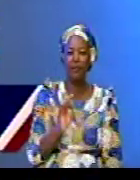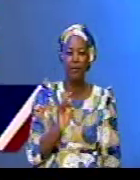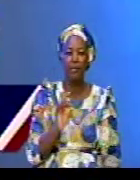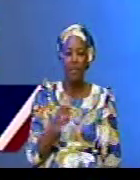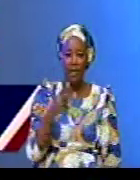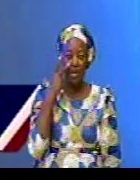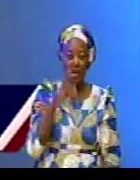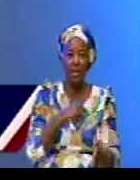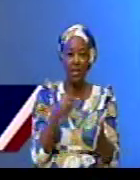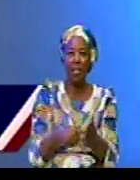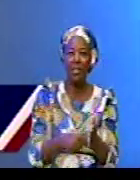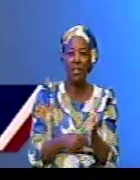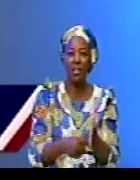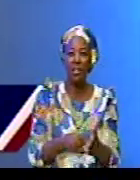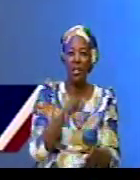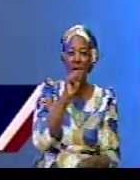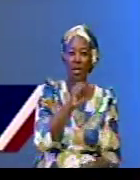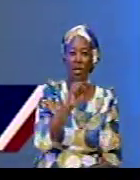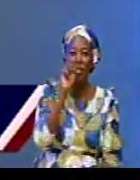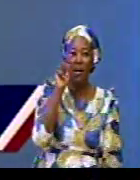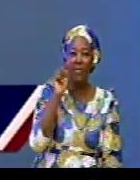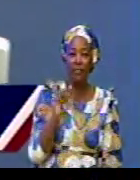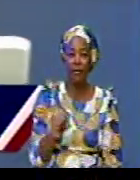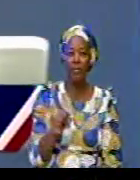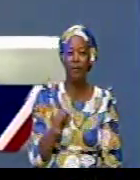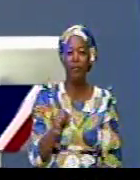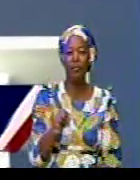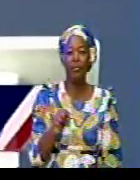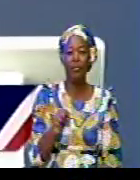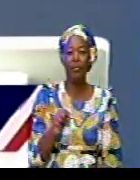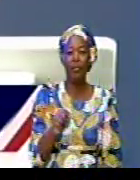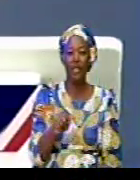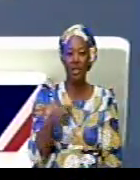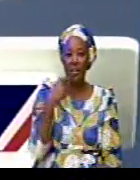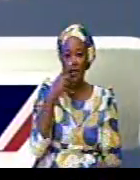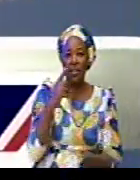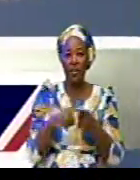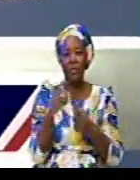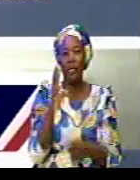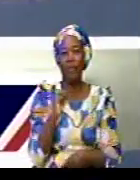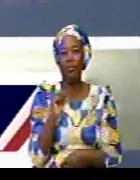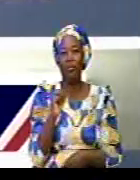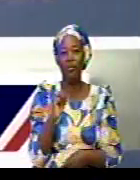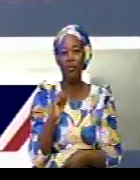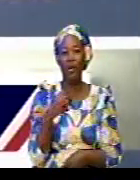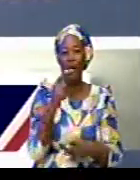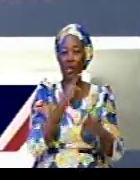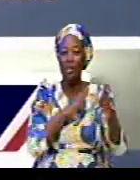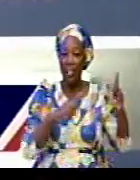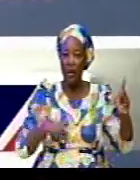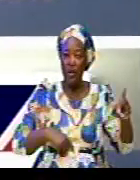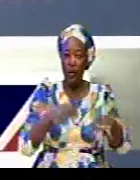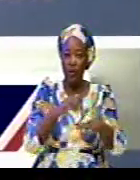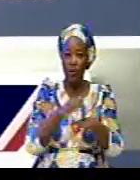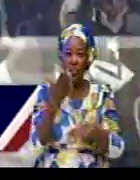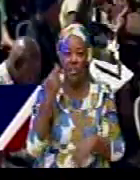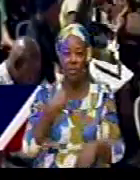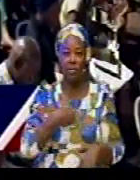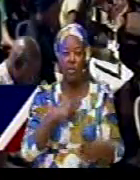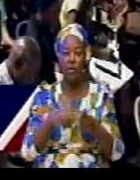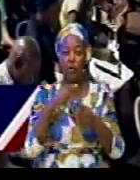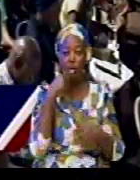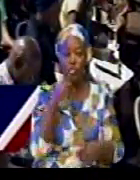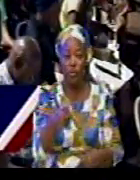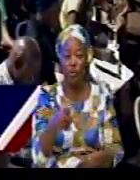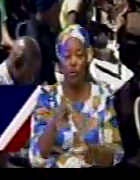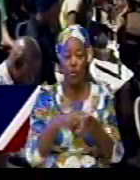chapter 12, verse 28. Look at this. Therefore, say unto